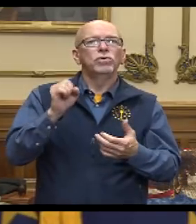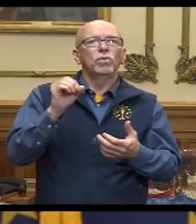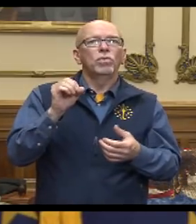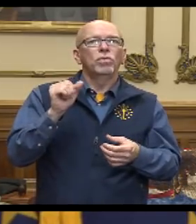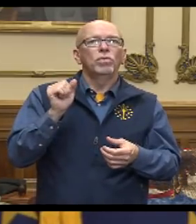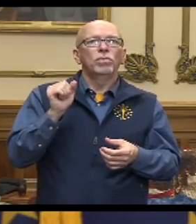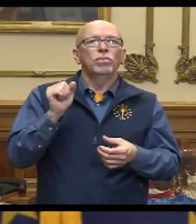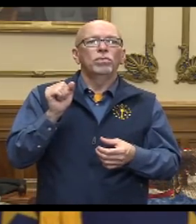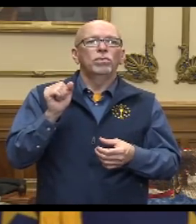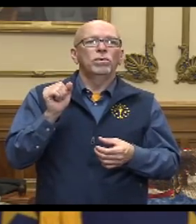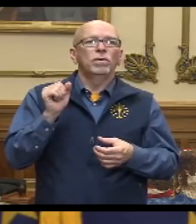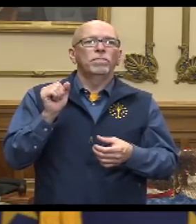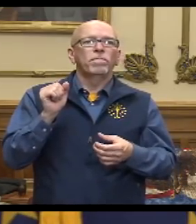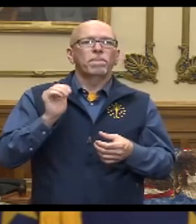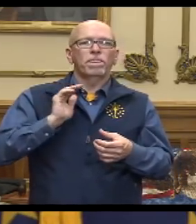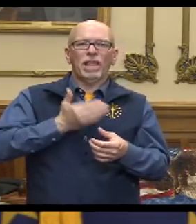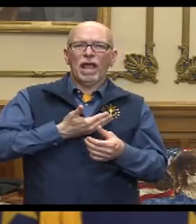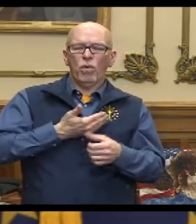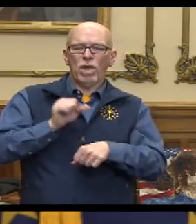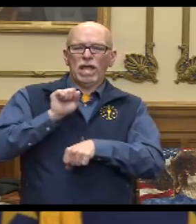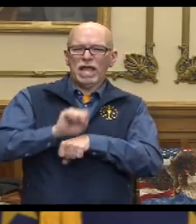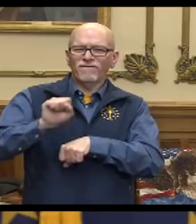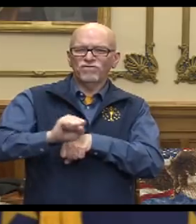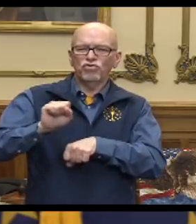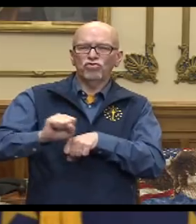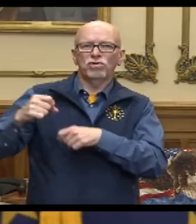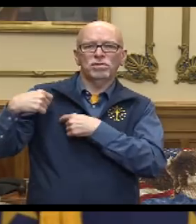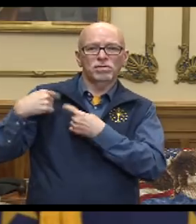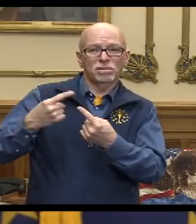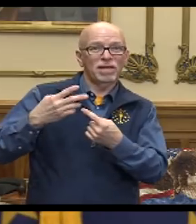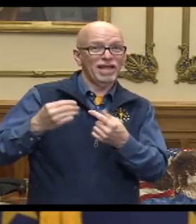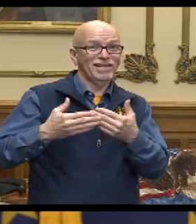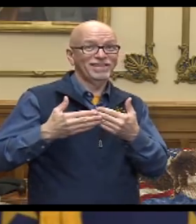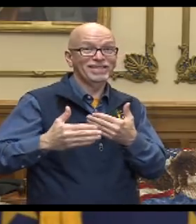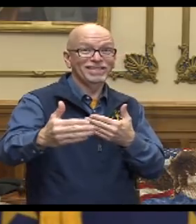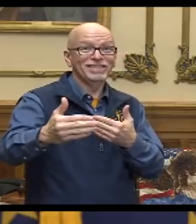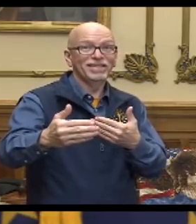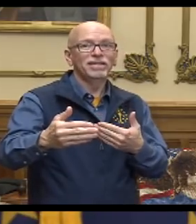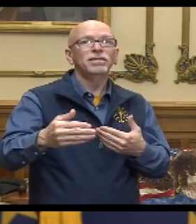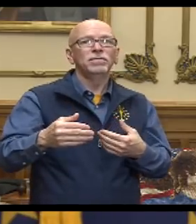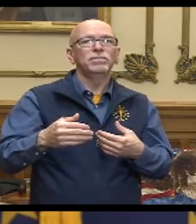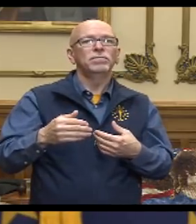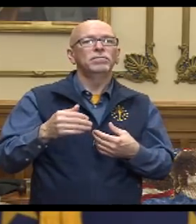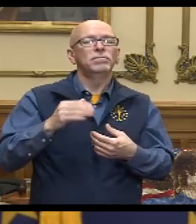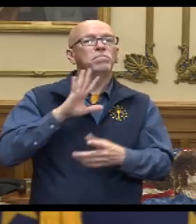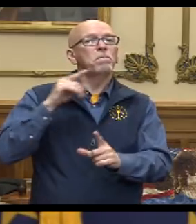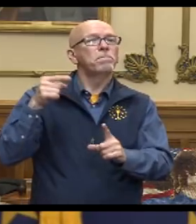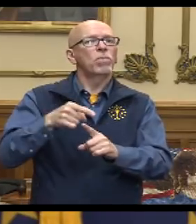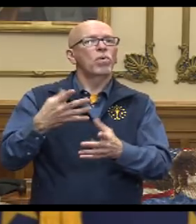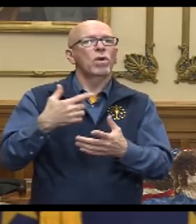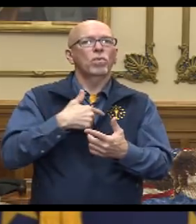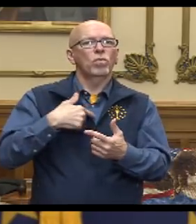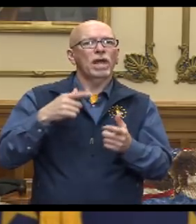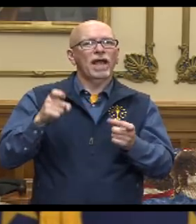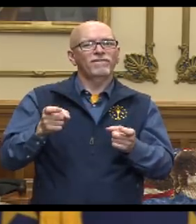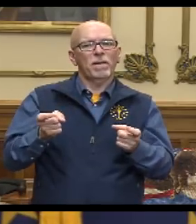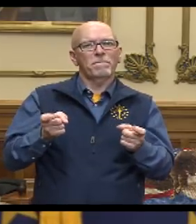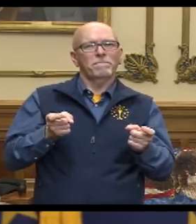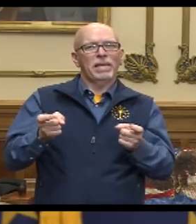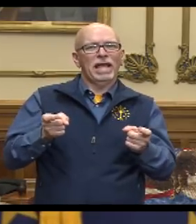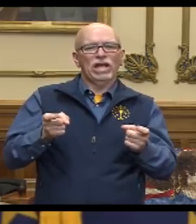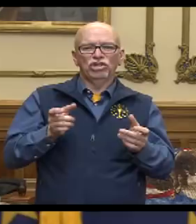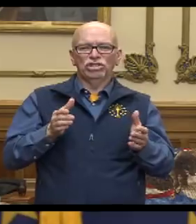So our effort going forward will be all about managing through